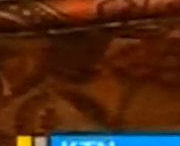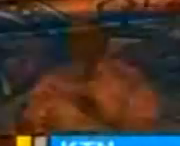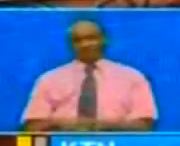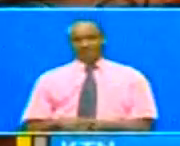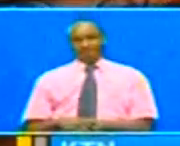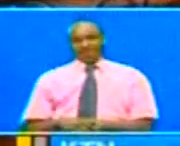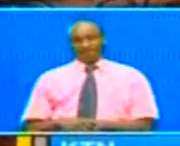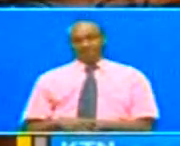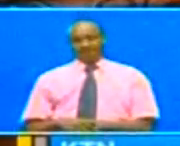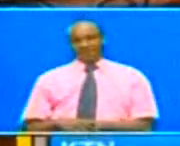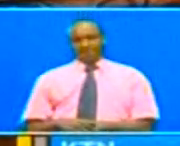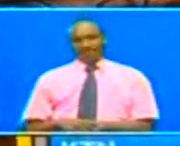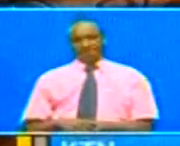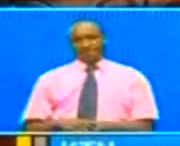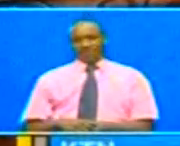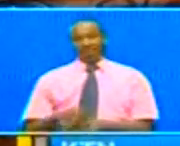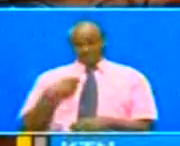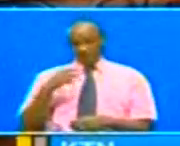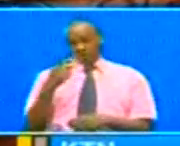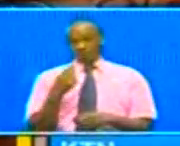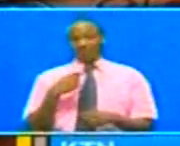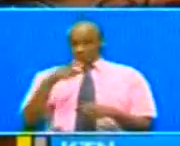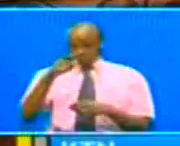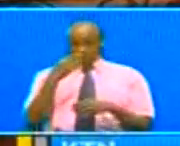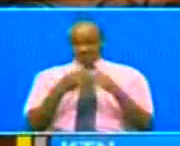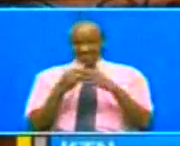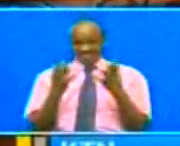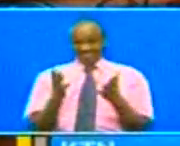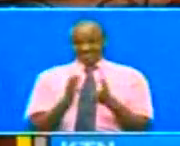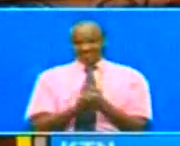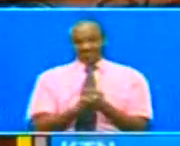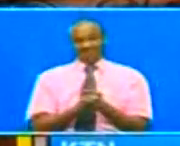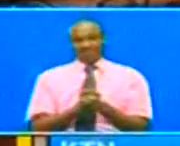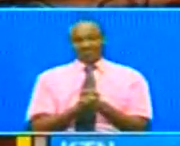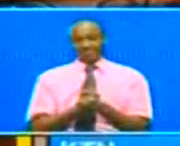copy. Hmm? You just made a copy.